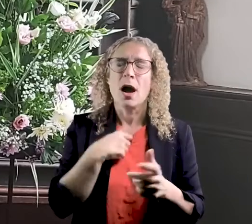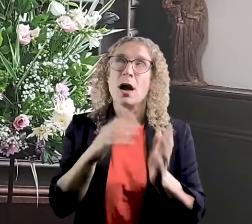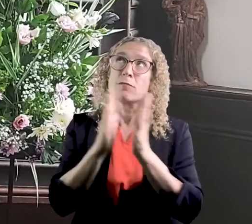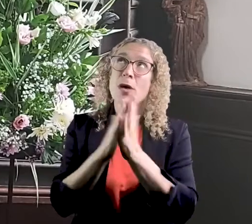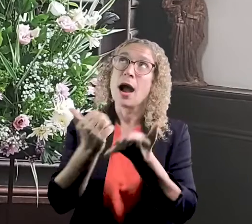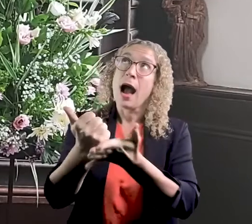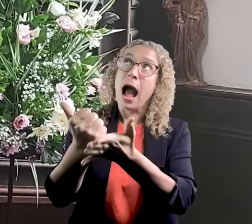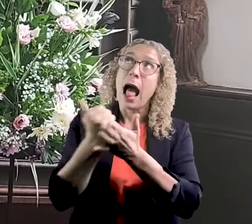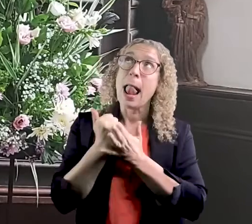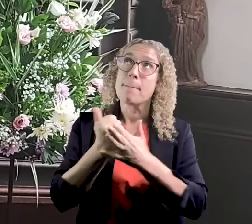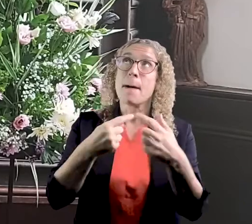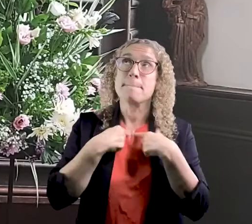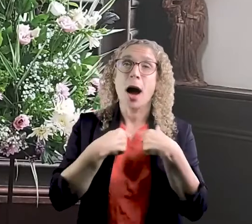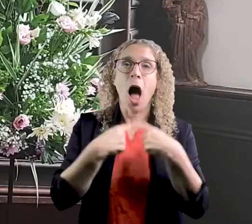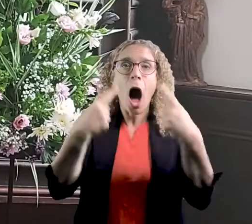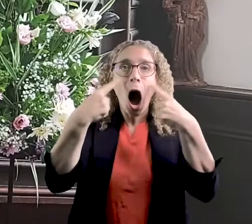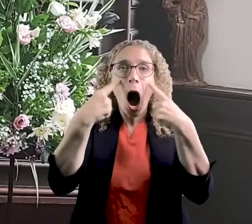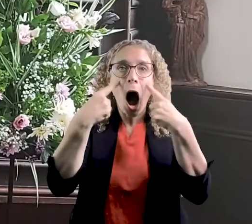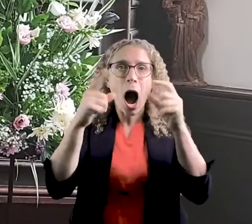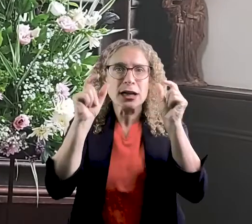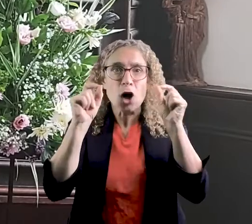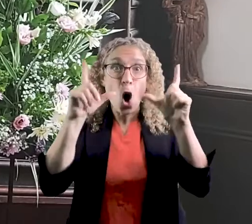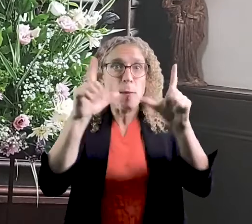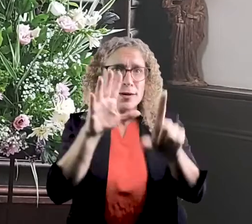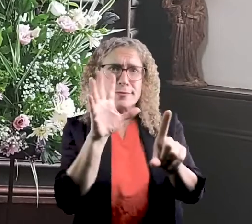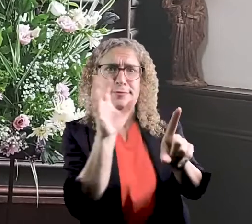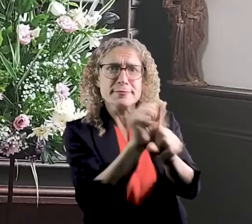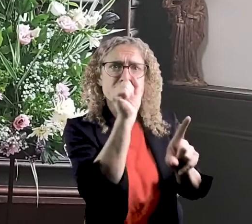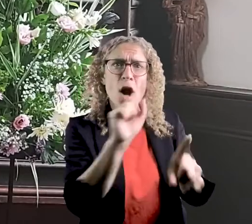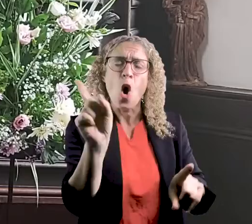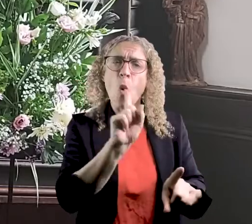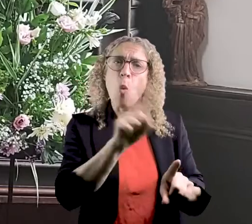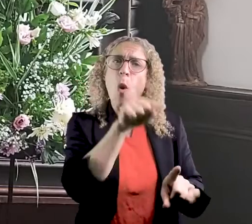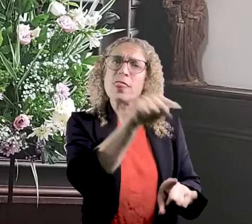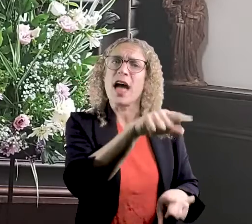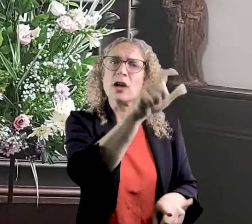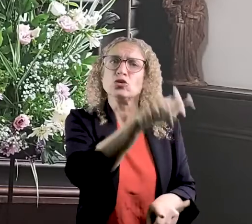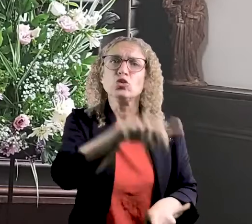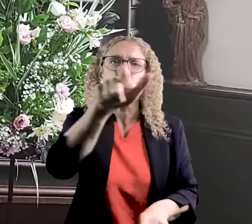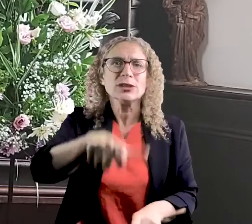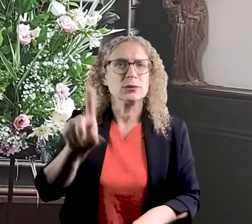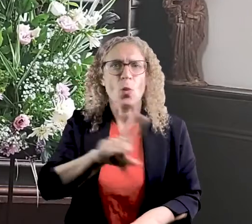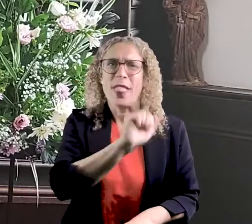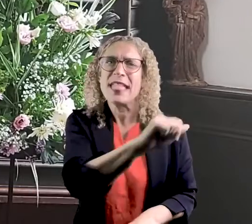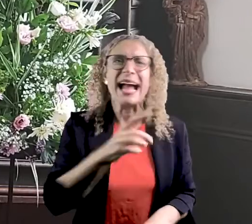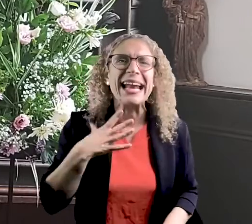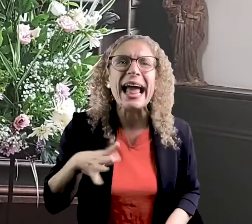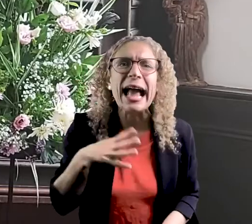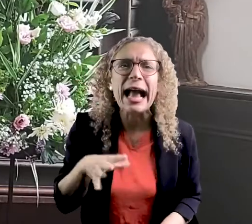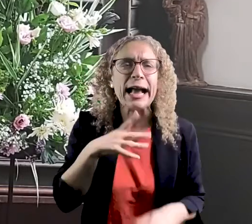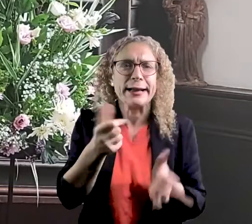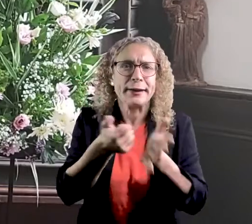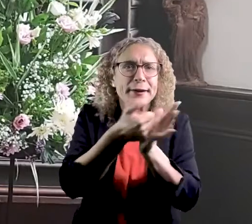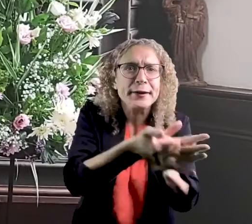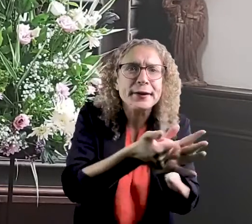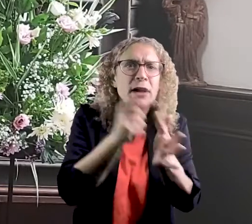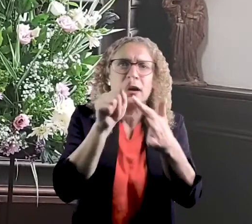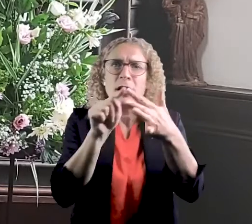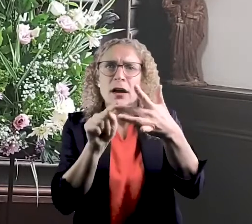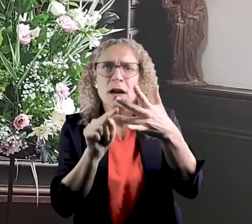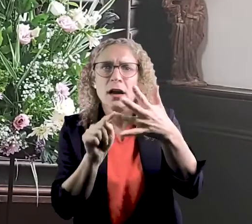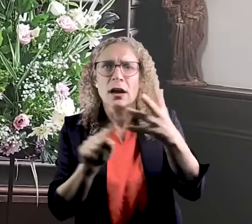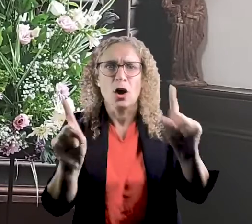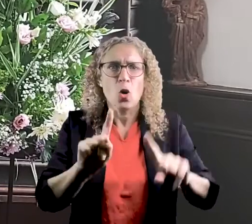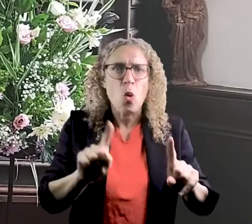quickly see what the needs were, that I would understand the students that I met, that I would be enabled